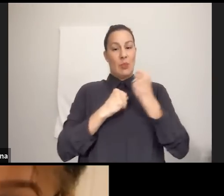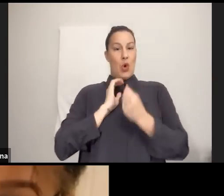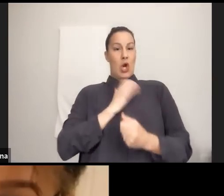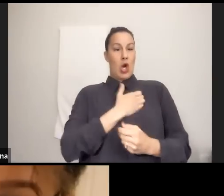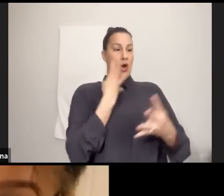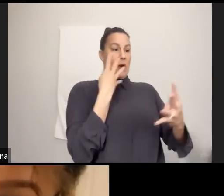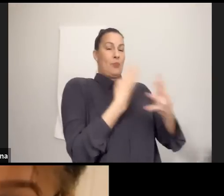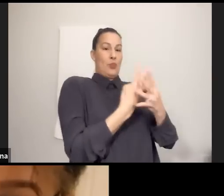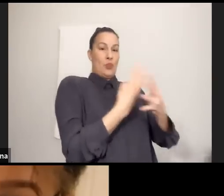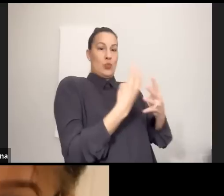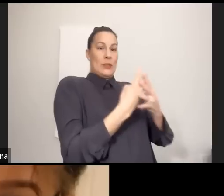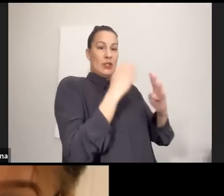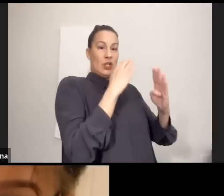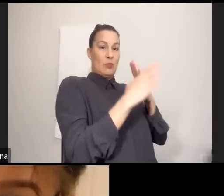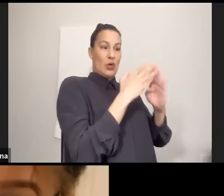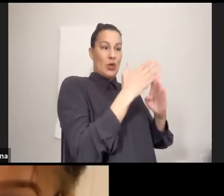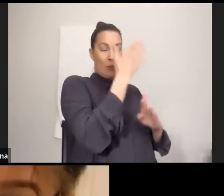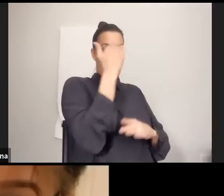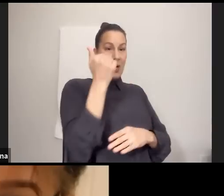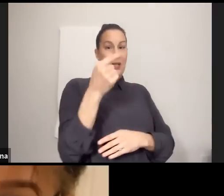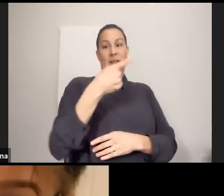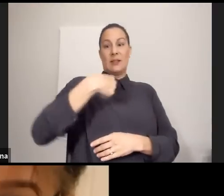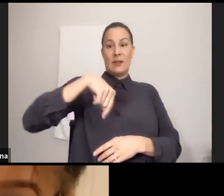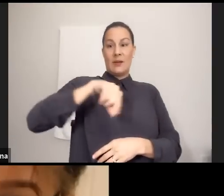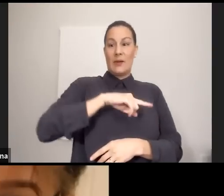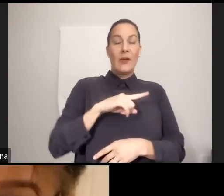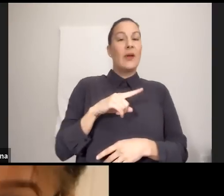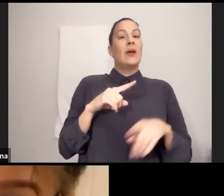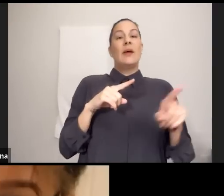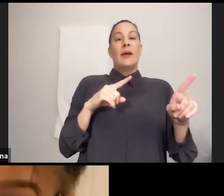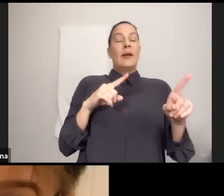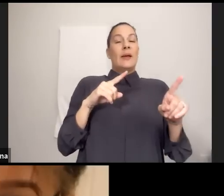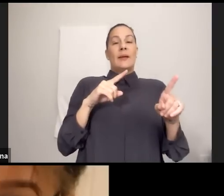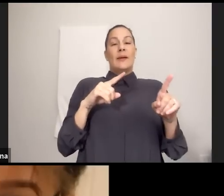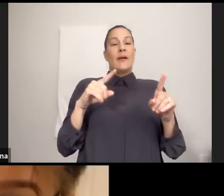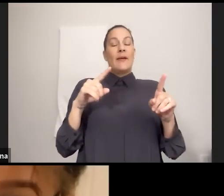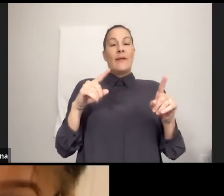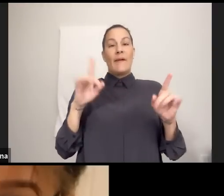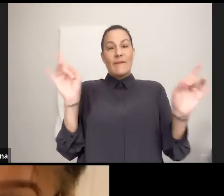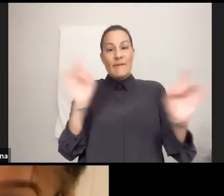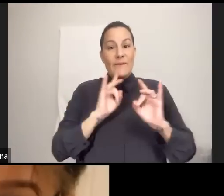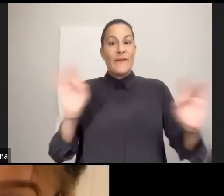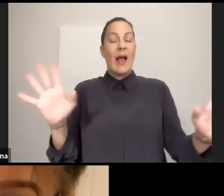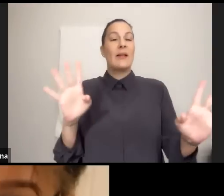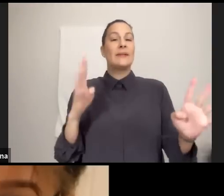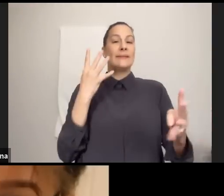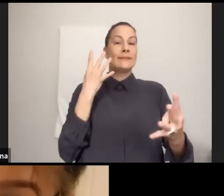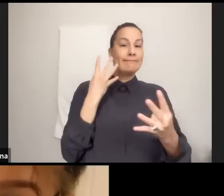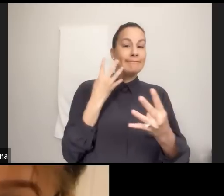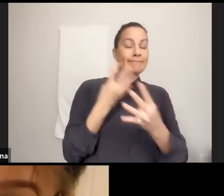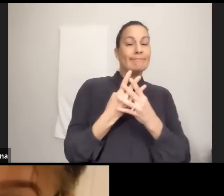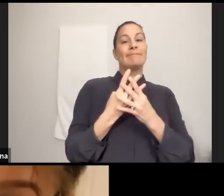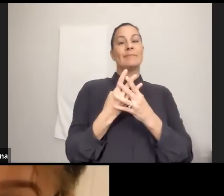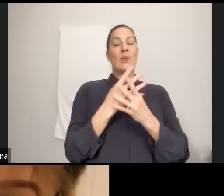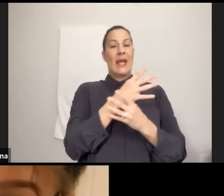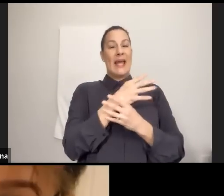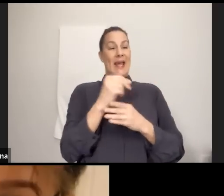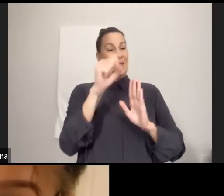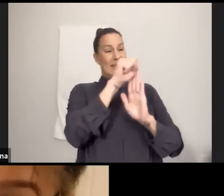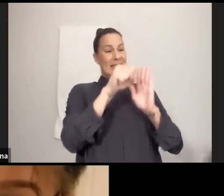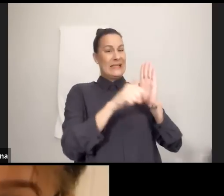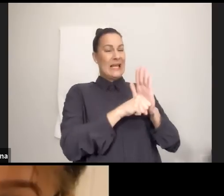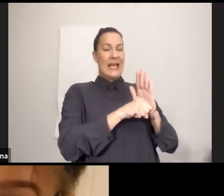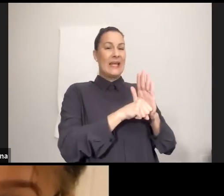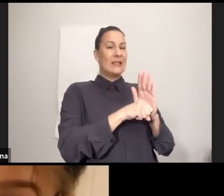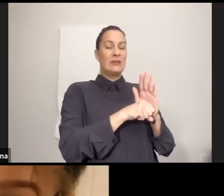about resisting state violence and criminalization, and also about the state's repression against those taking action.